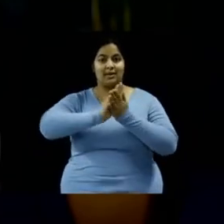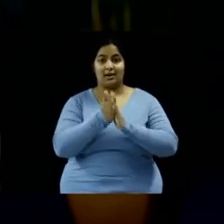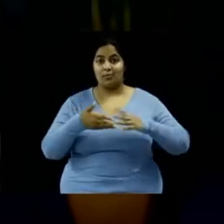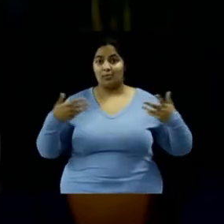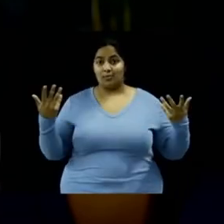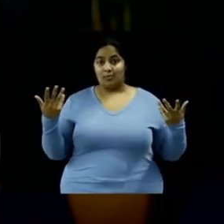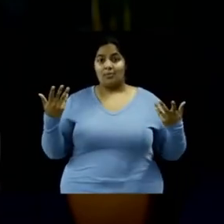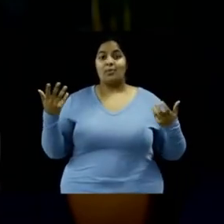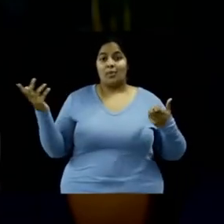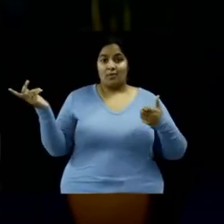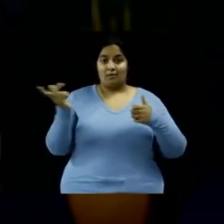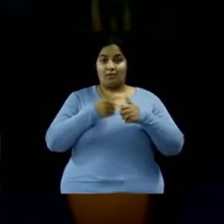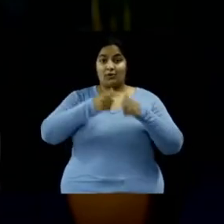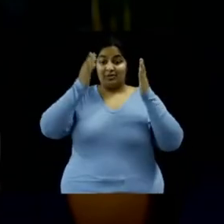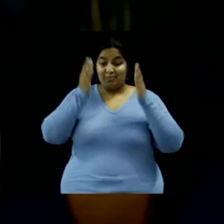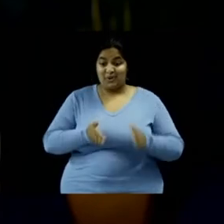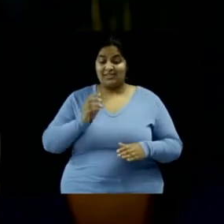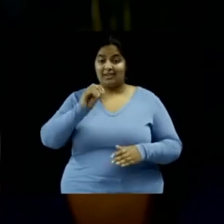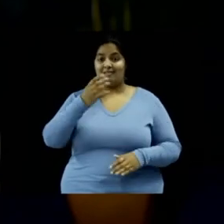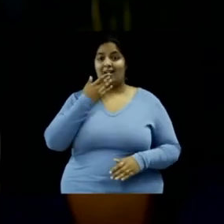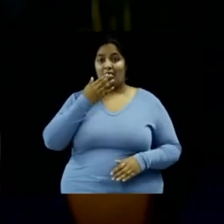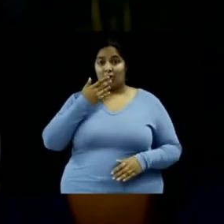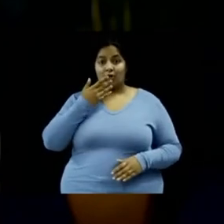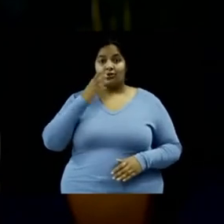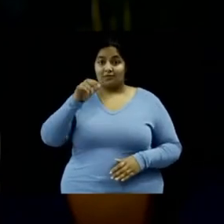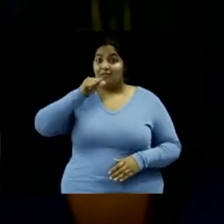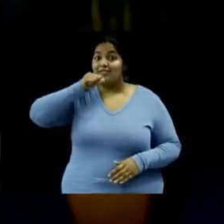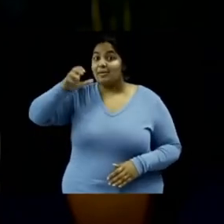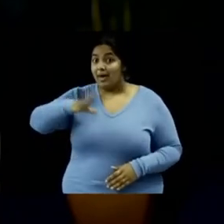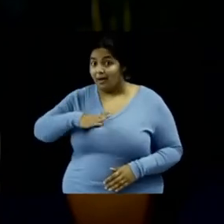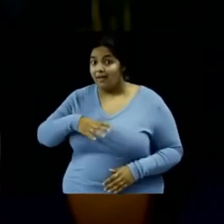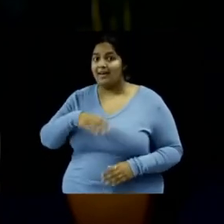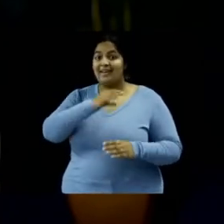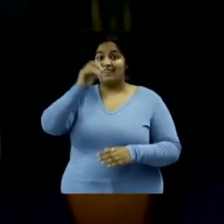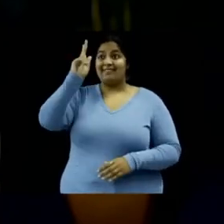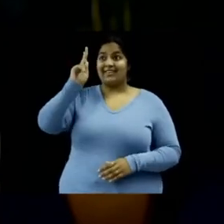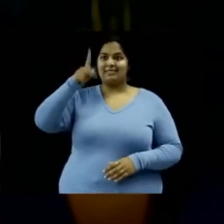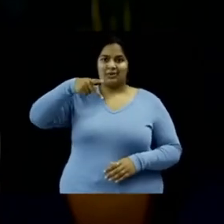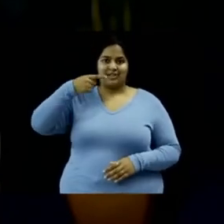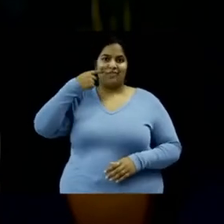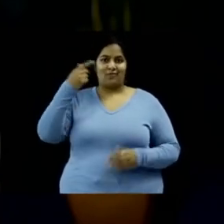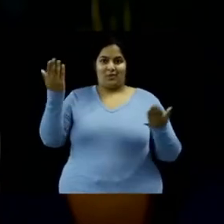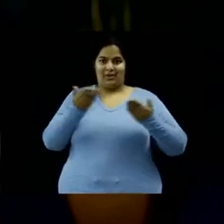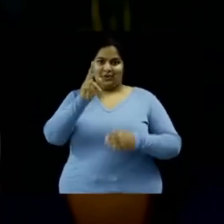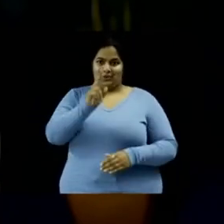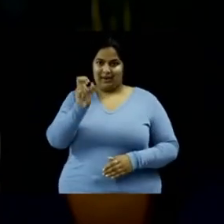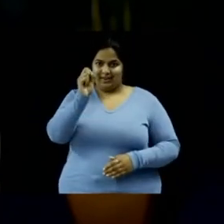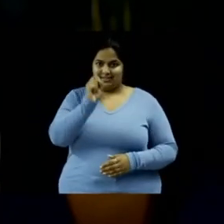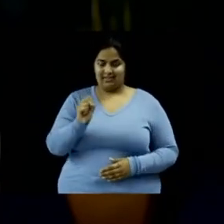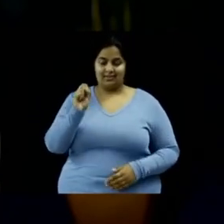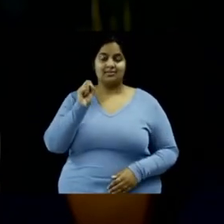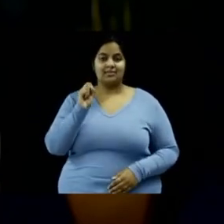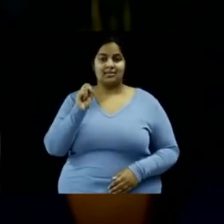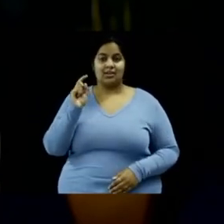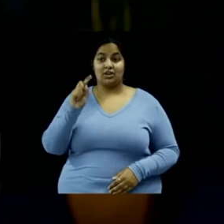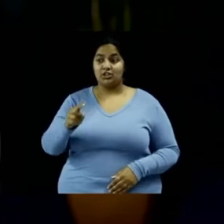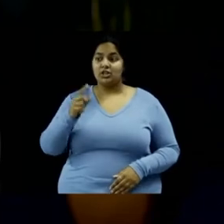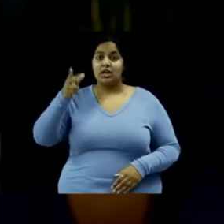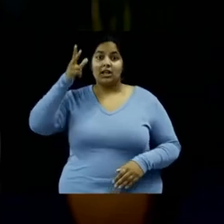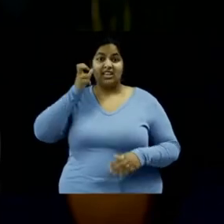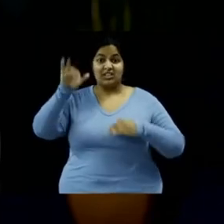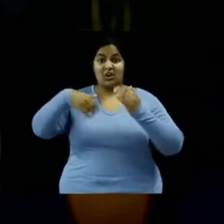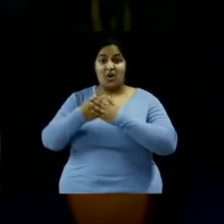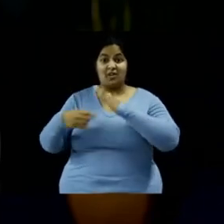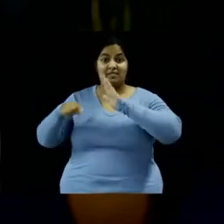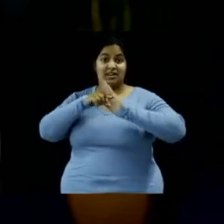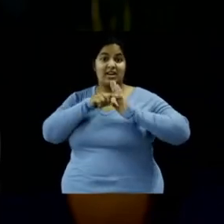first person of color who is a female and vice president of the United States of America. She didn't listen